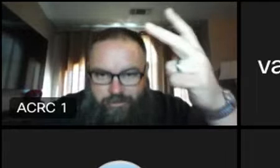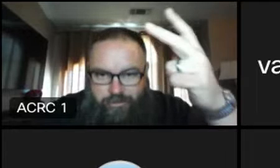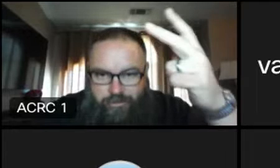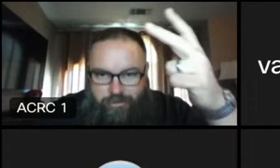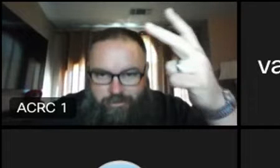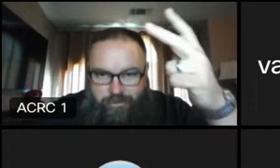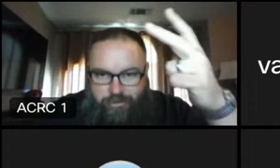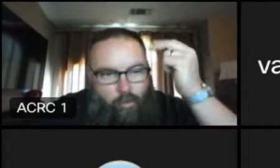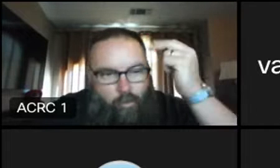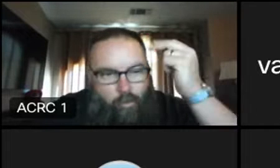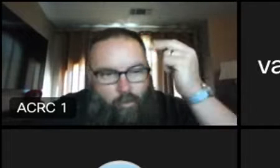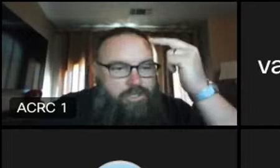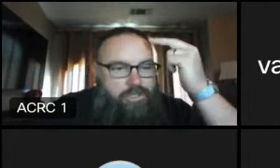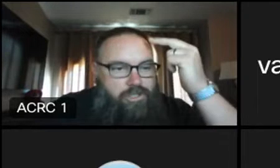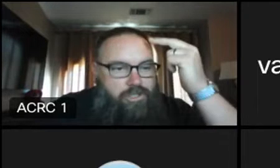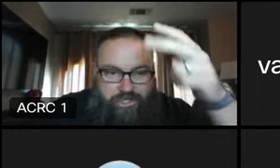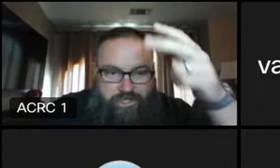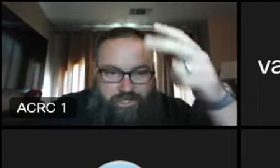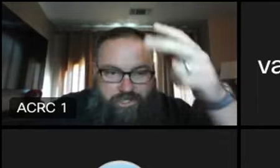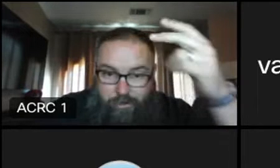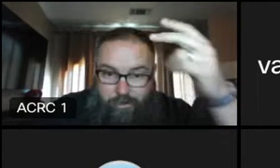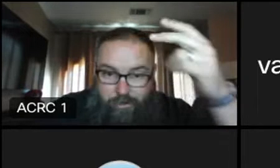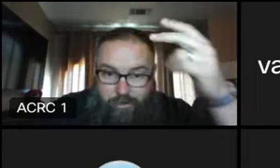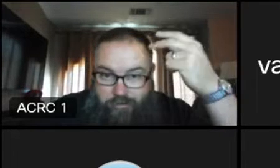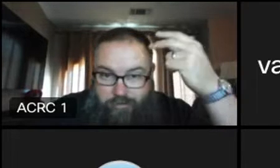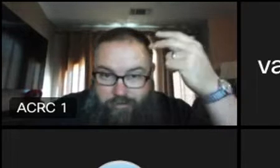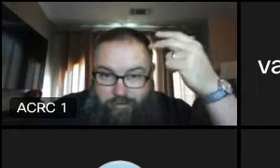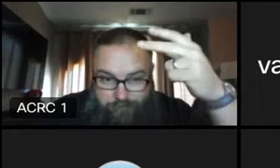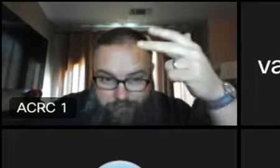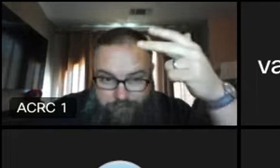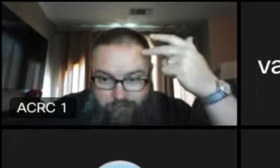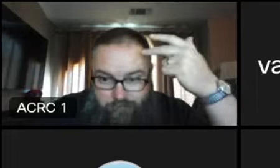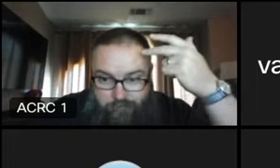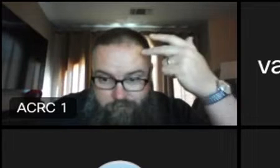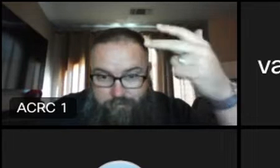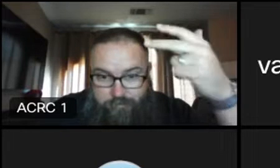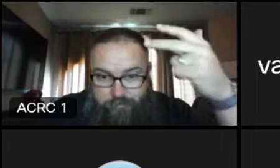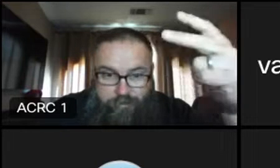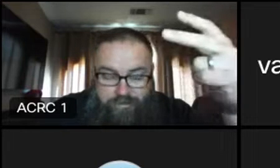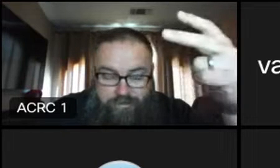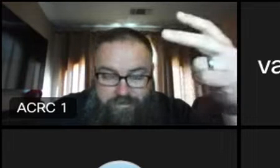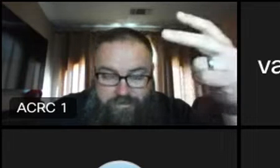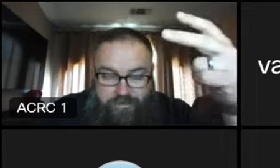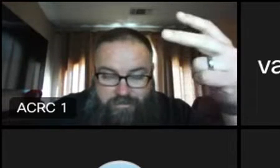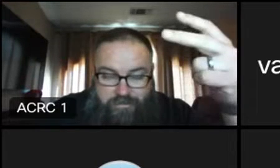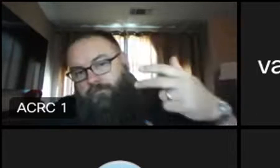to the way that you were traditionally vendored to be able to bill for your